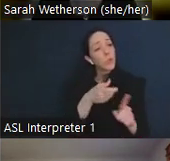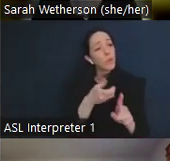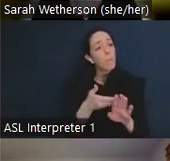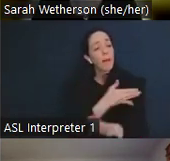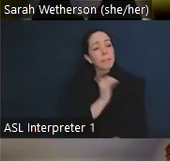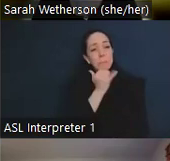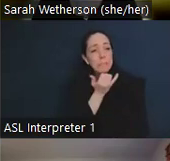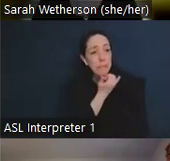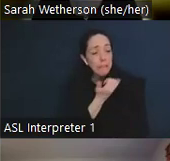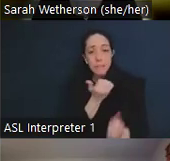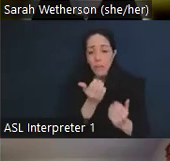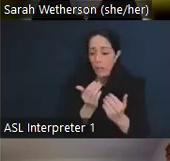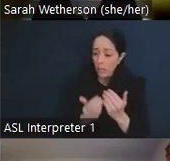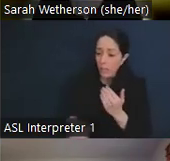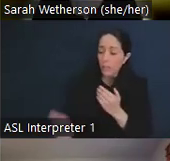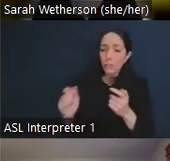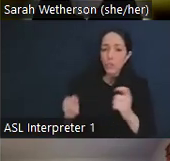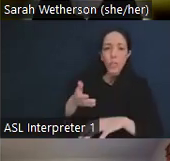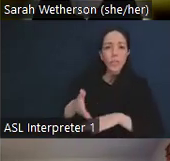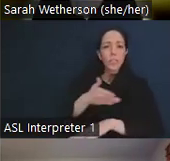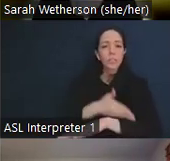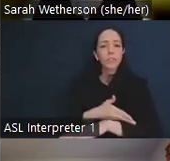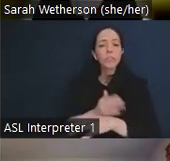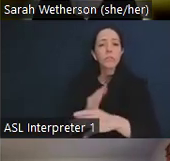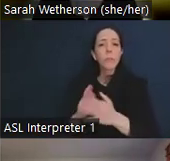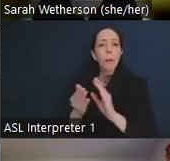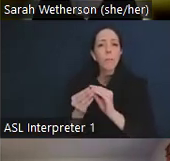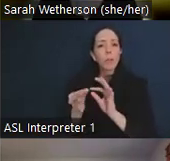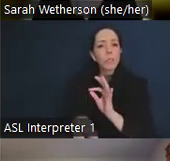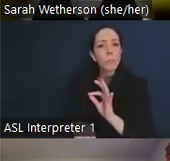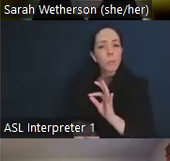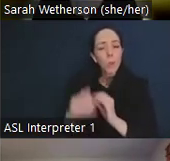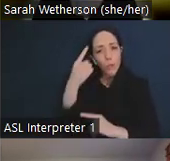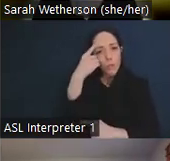how can we simplify this process across these different applications?